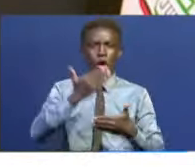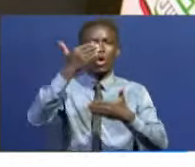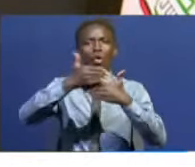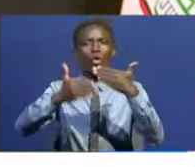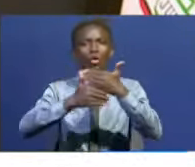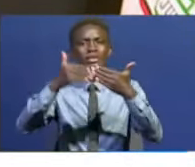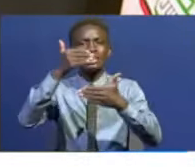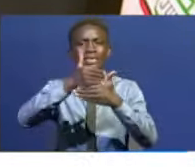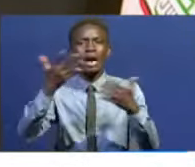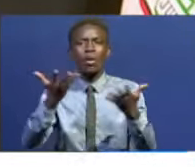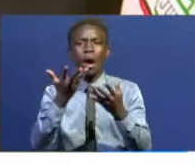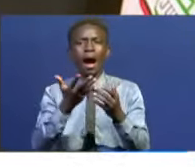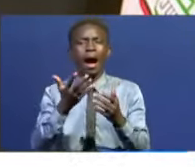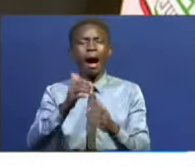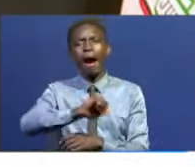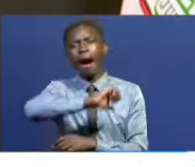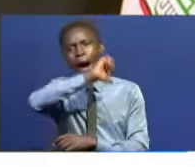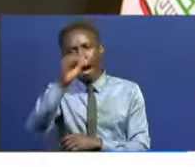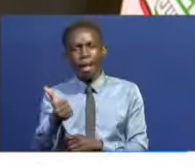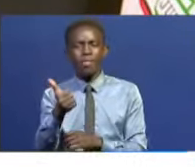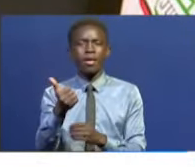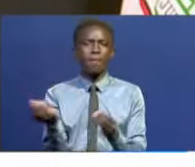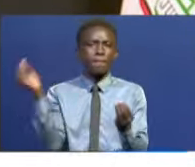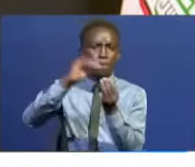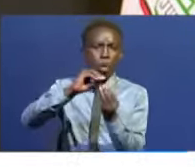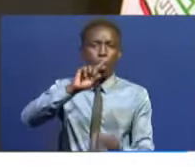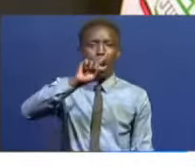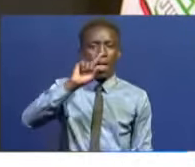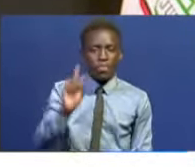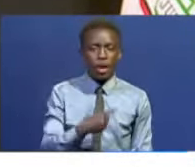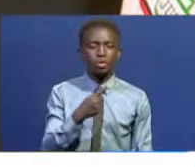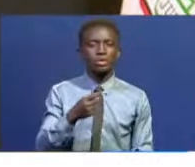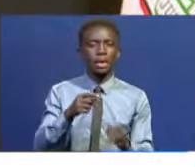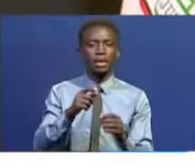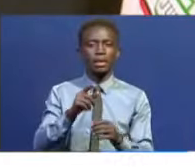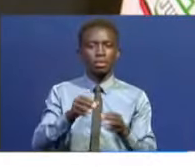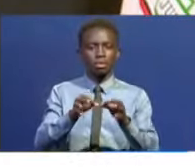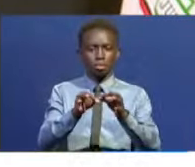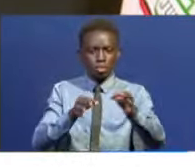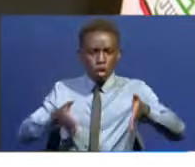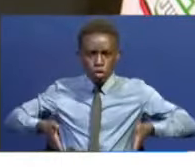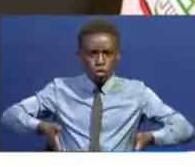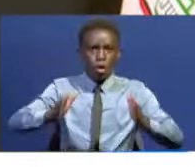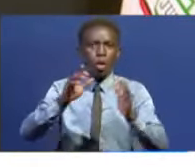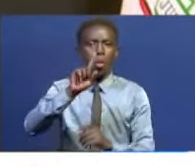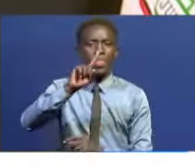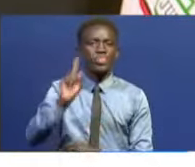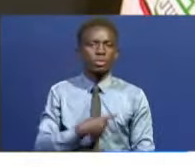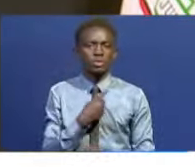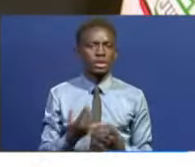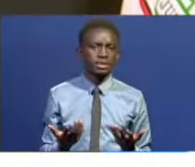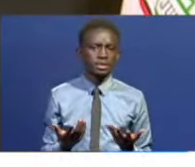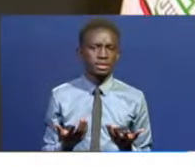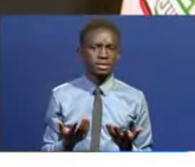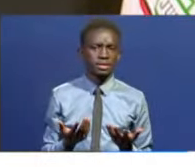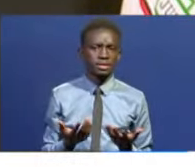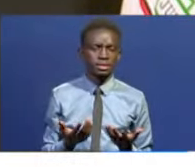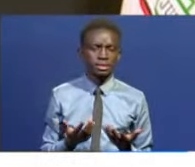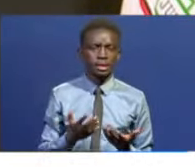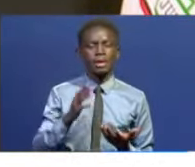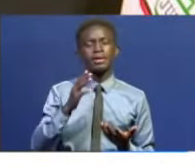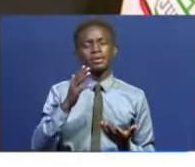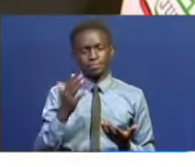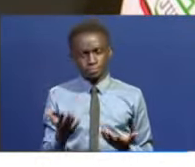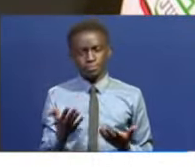Construction of an extra 1,000 kilometers of bitumen in Western Kenya. Revival and modernization of